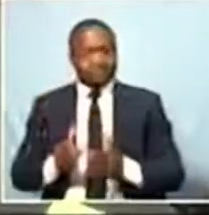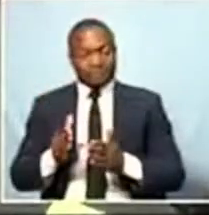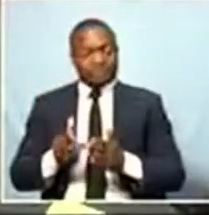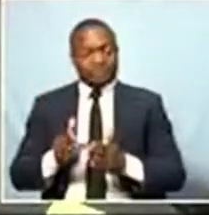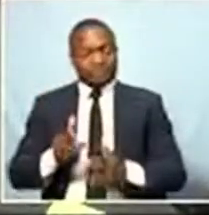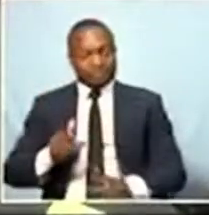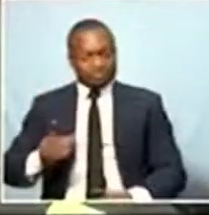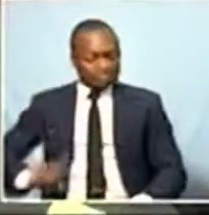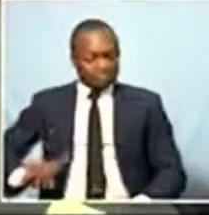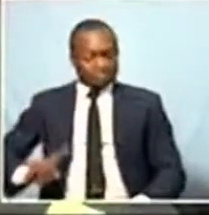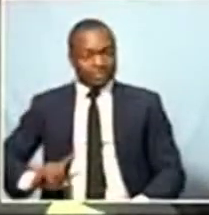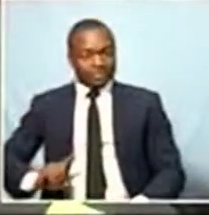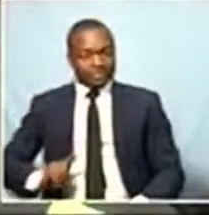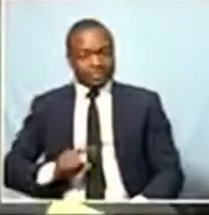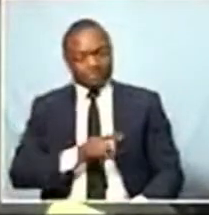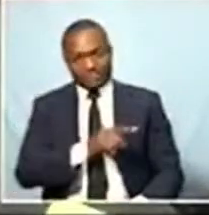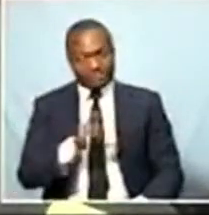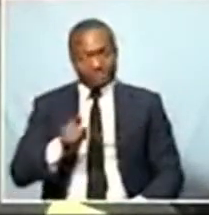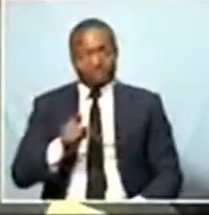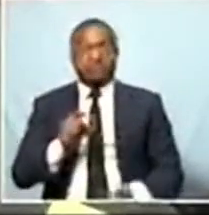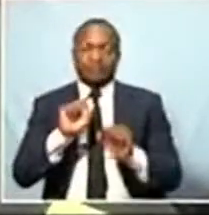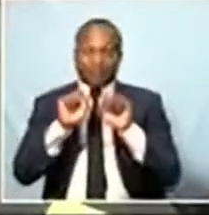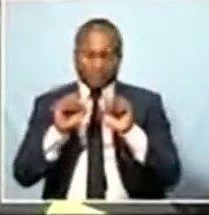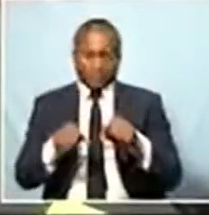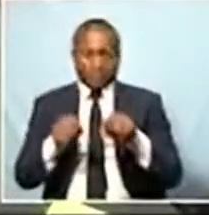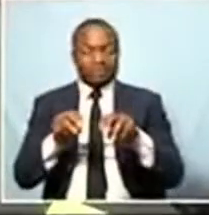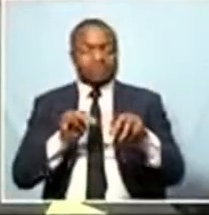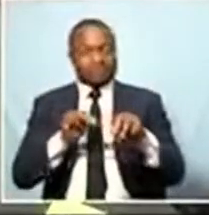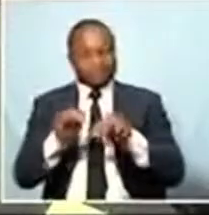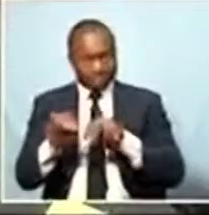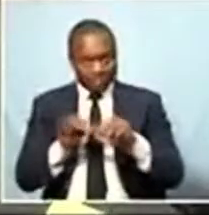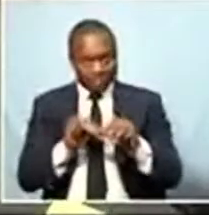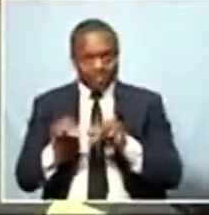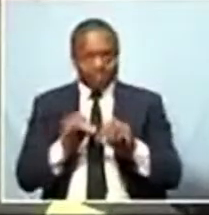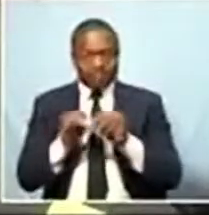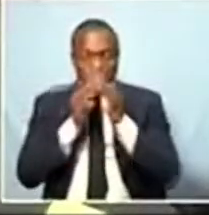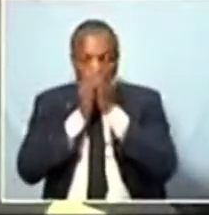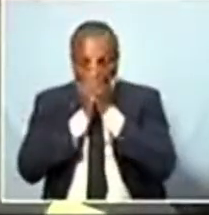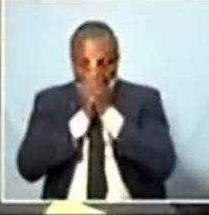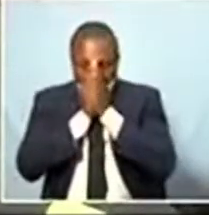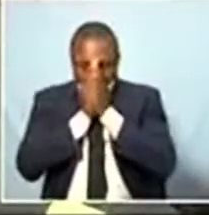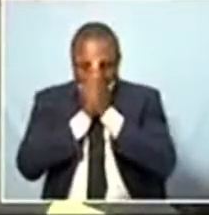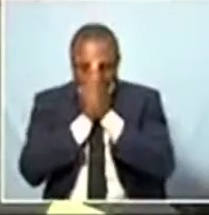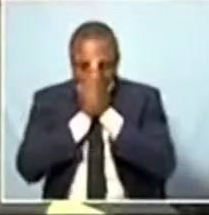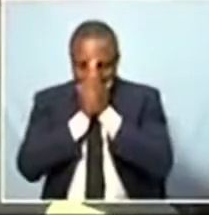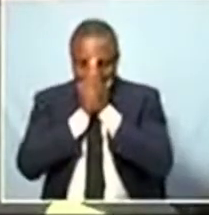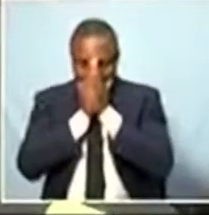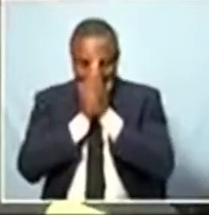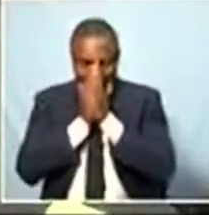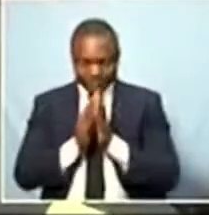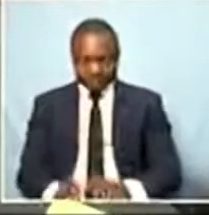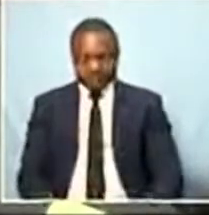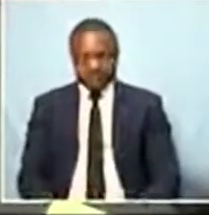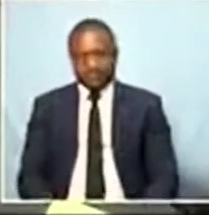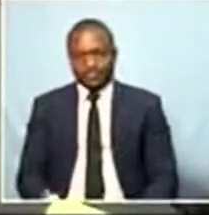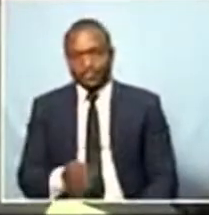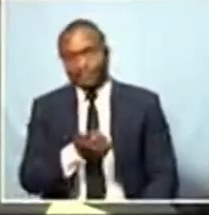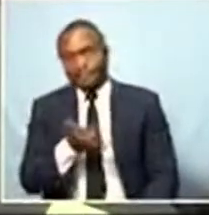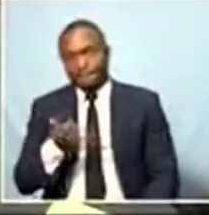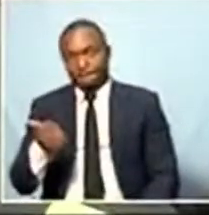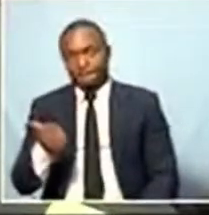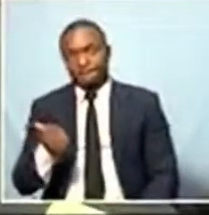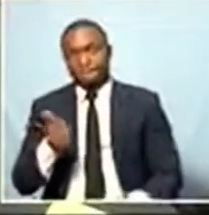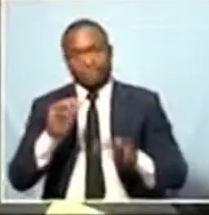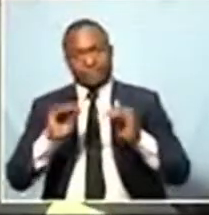satisfied that they are indeed capable of moving from their rank to another